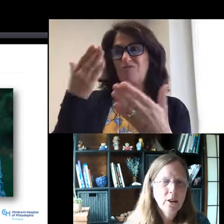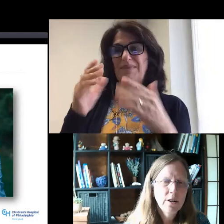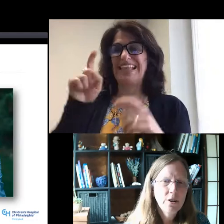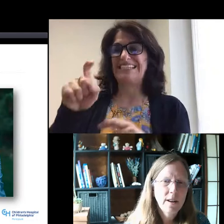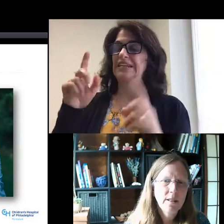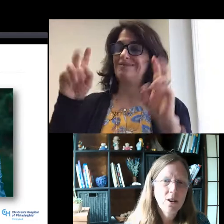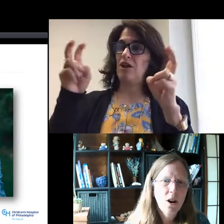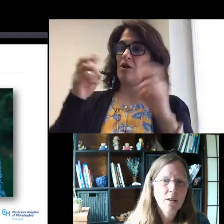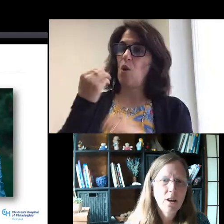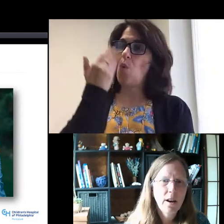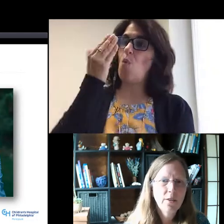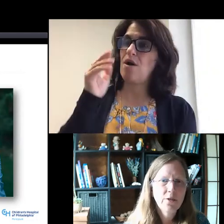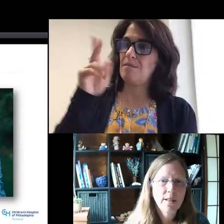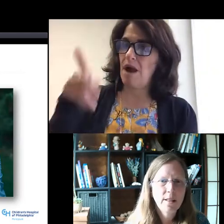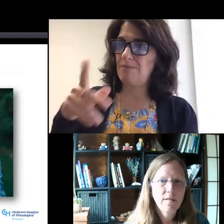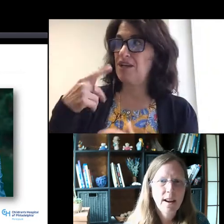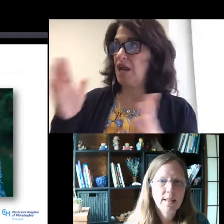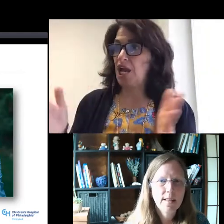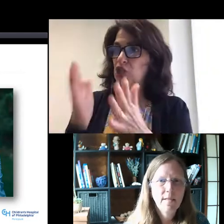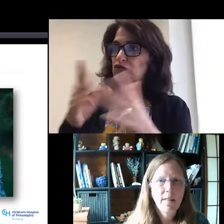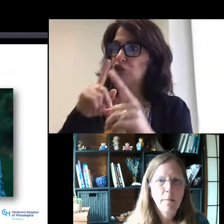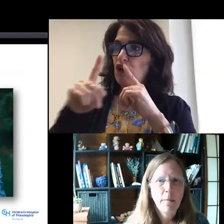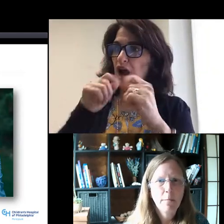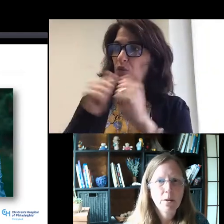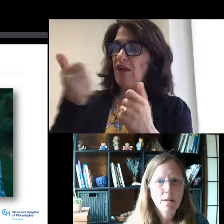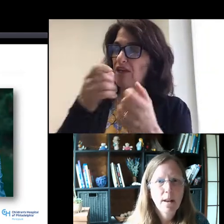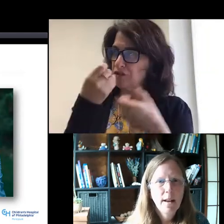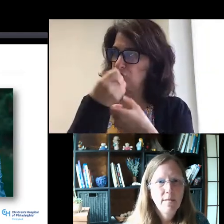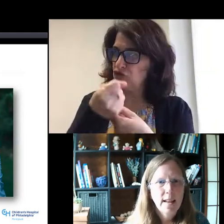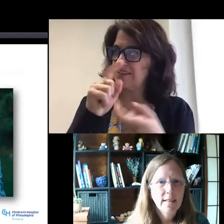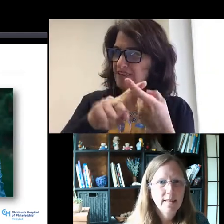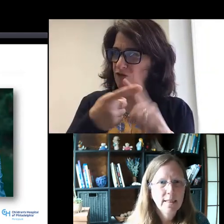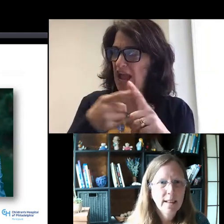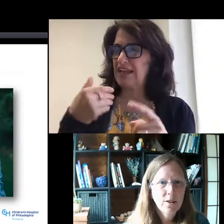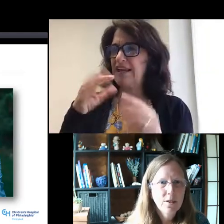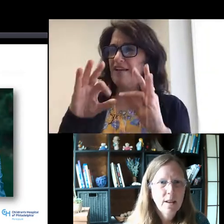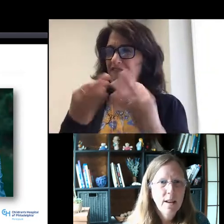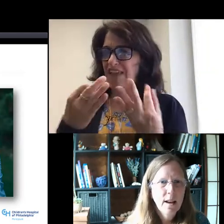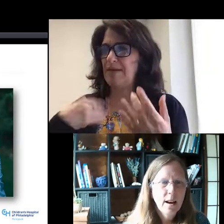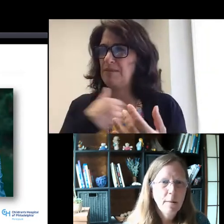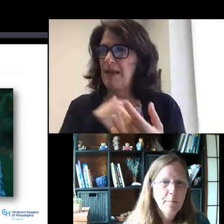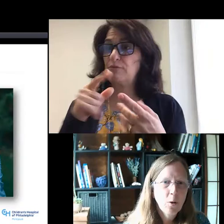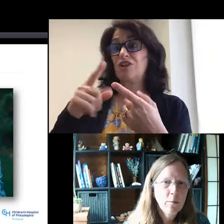can encourage your friend to talk to other trusted friends, family members, faith leaders,